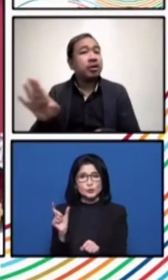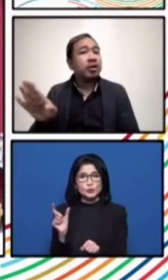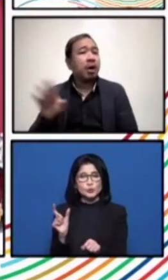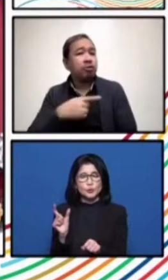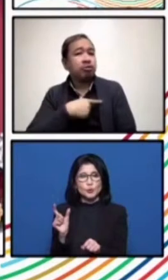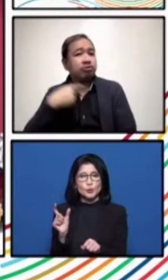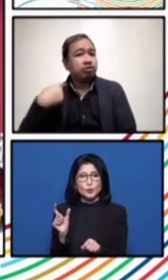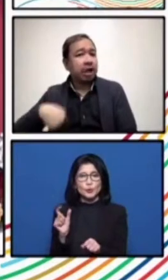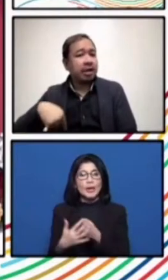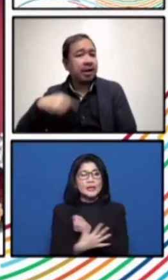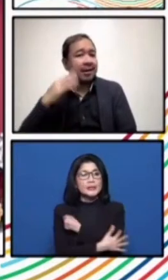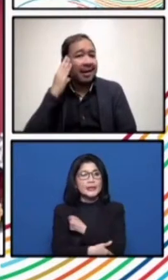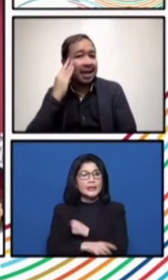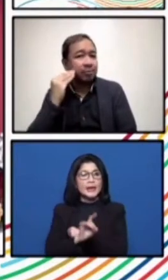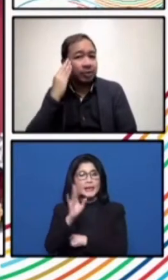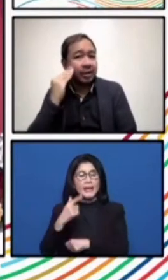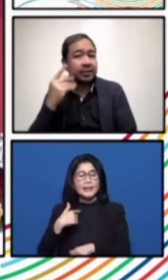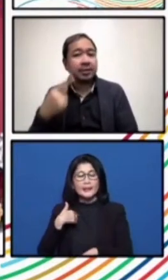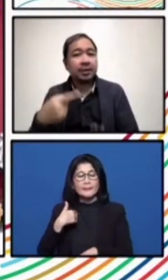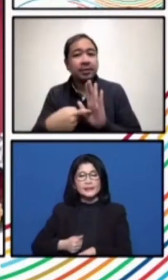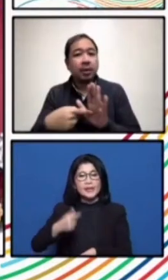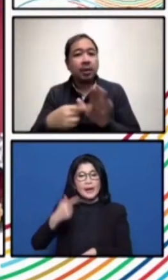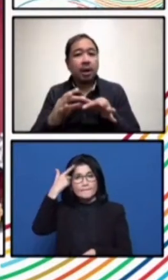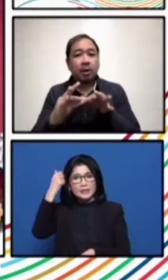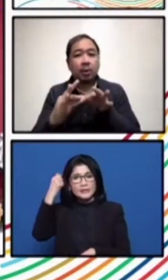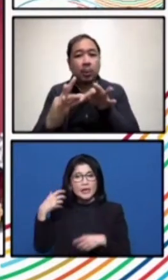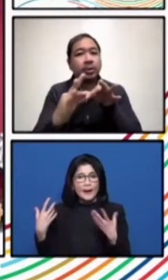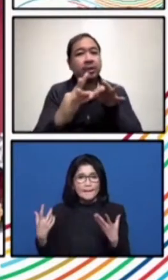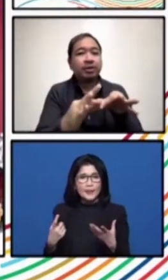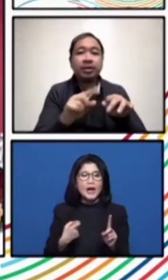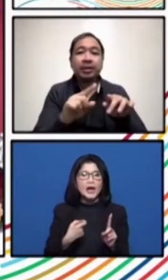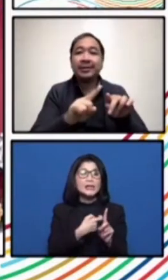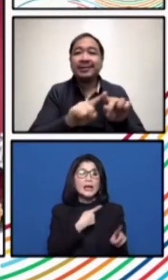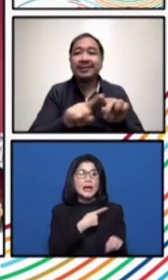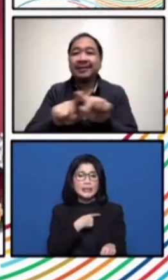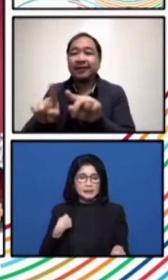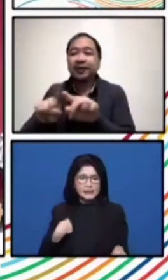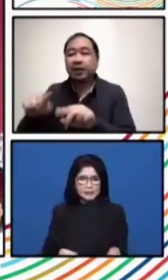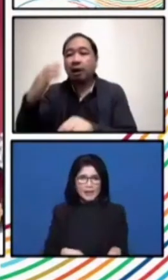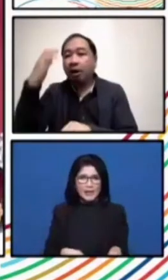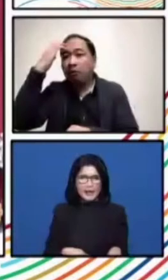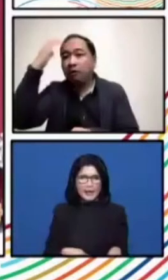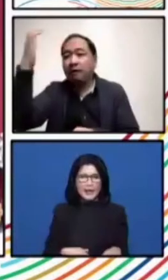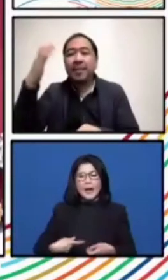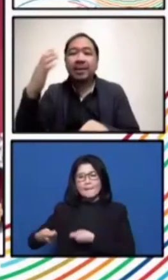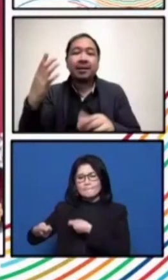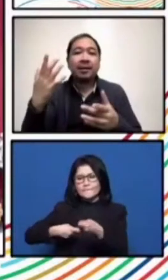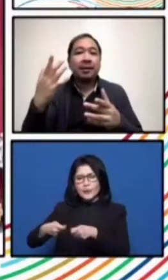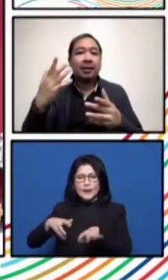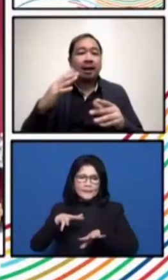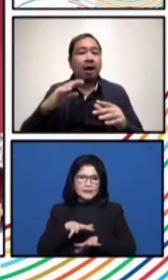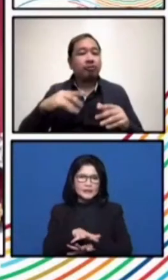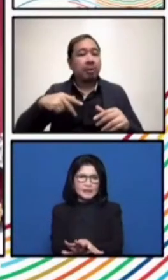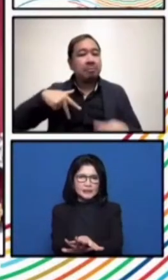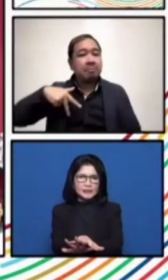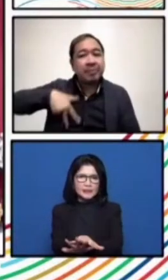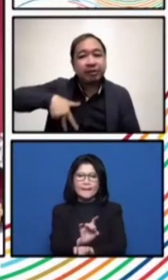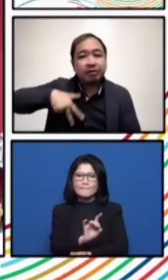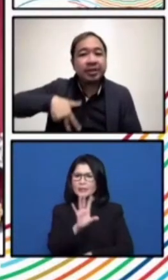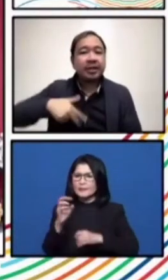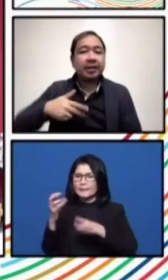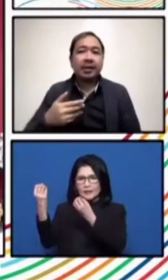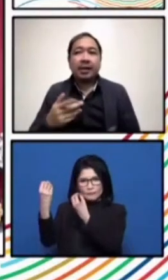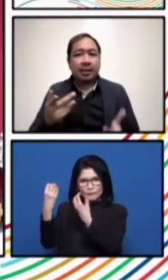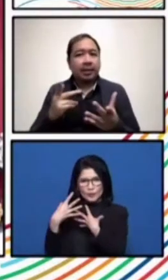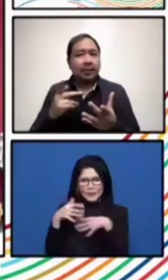for example in the coordination amongst government agencies integration of various types of information concerning persons with